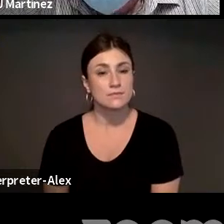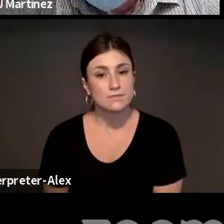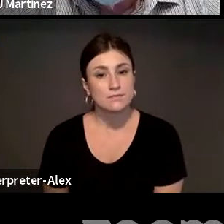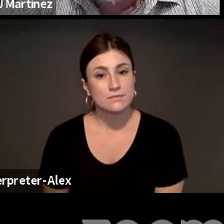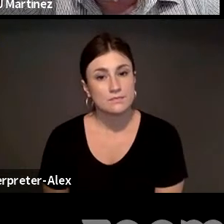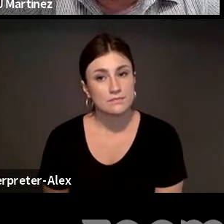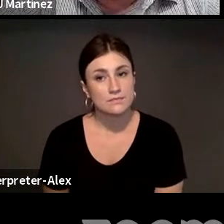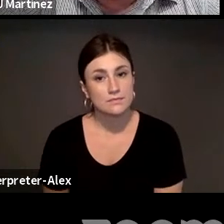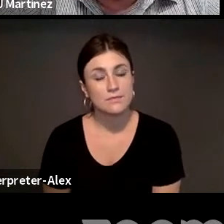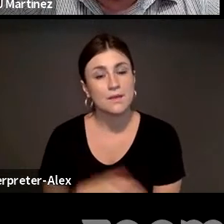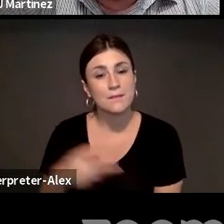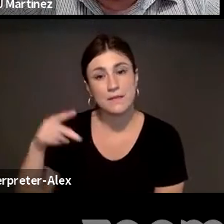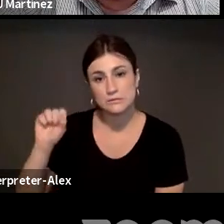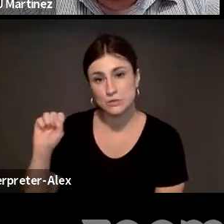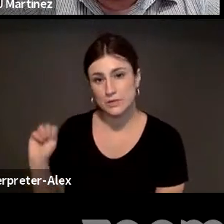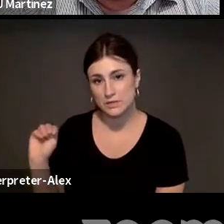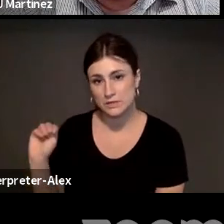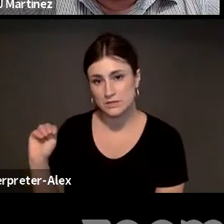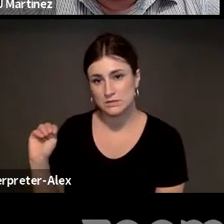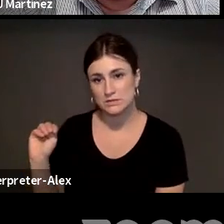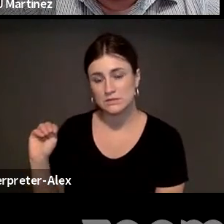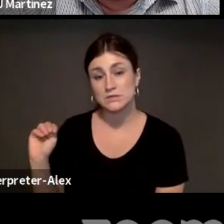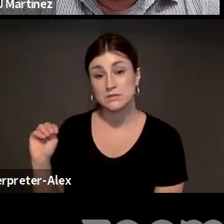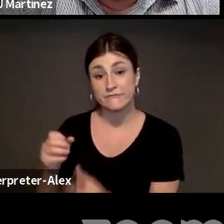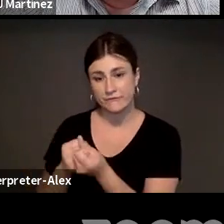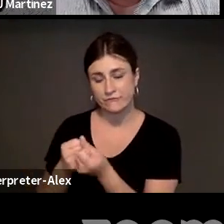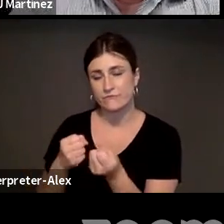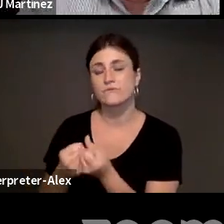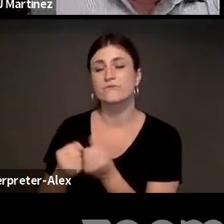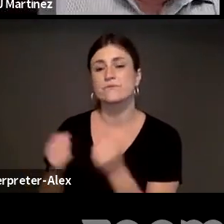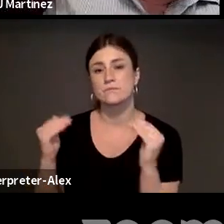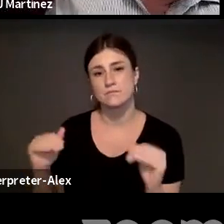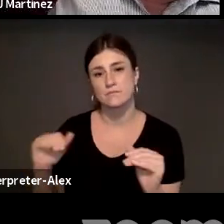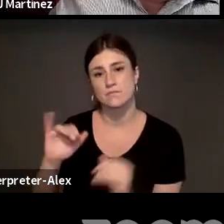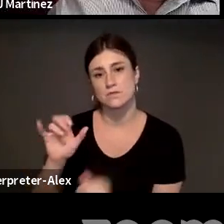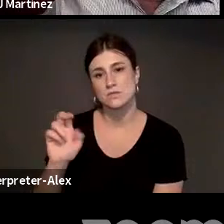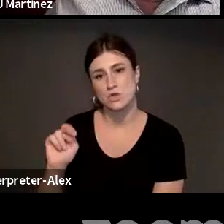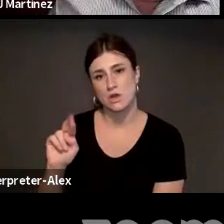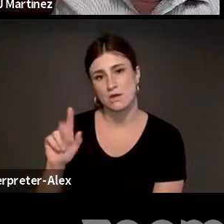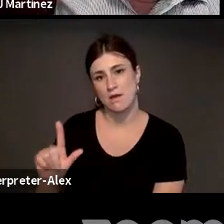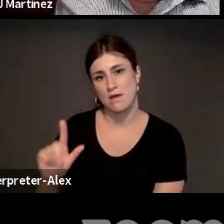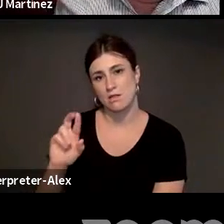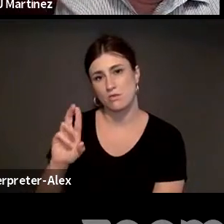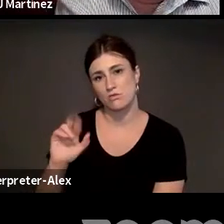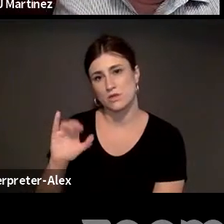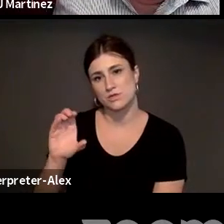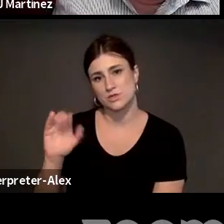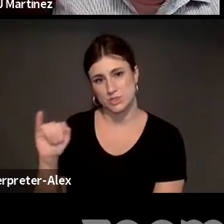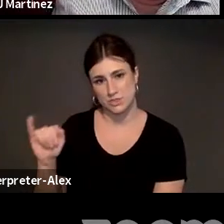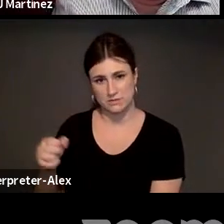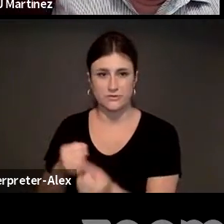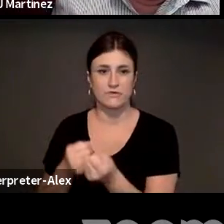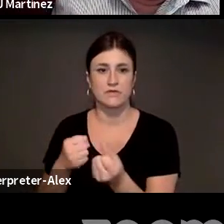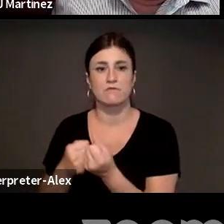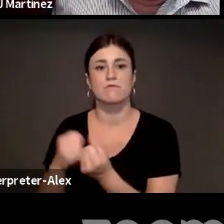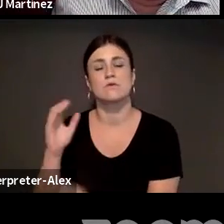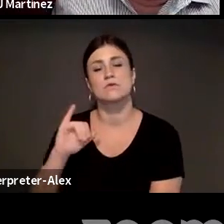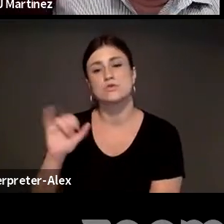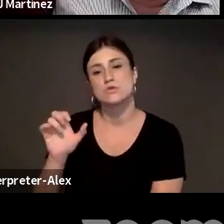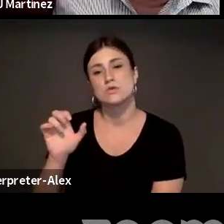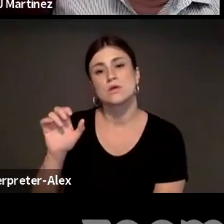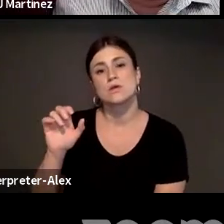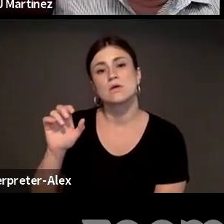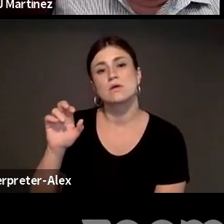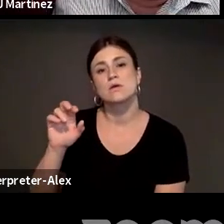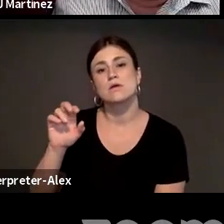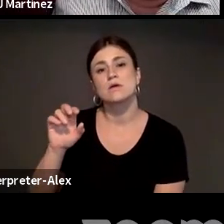Councillor Peggy Sue Martinez? In favor. Councillor John L. Ritchie. In favor. Councillor Justin